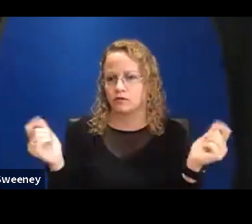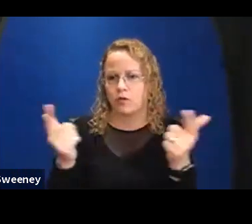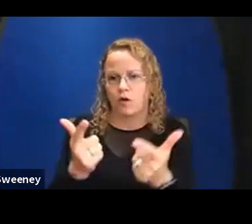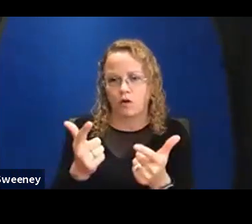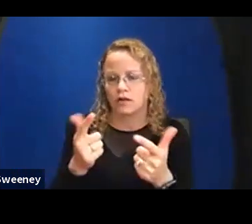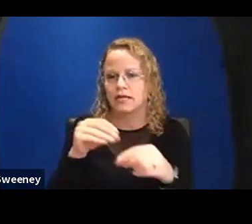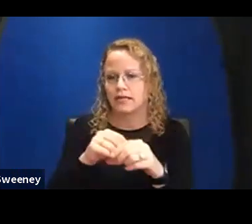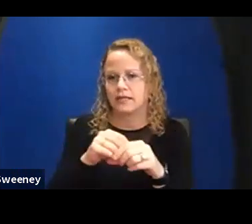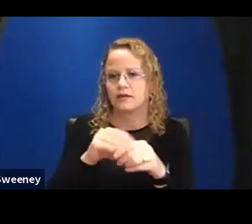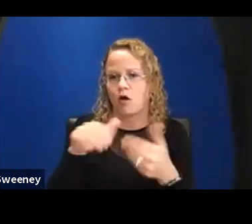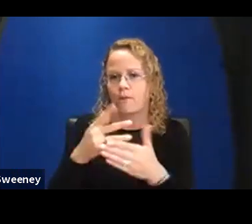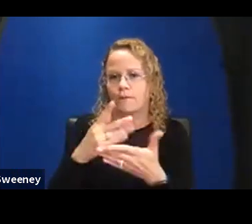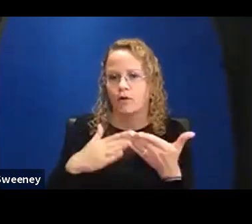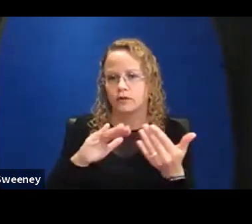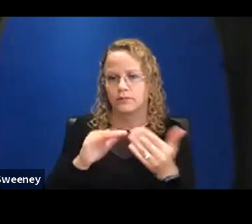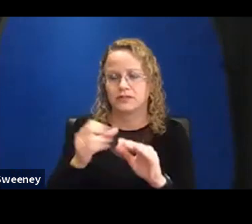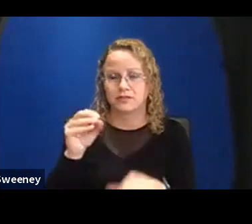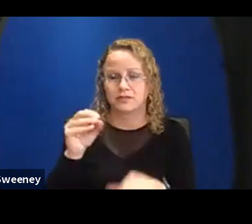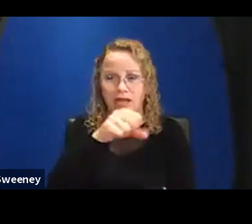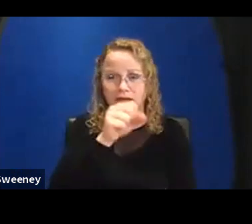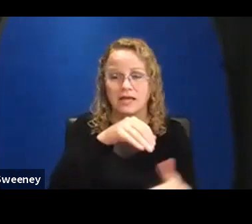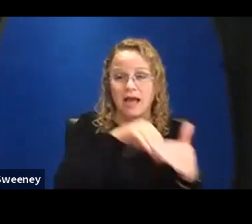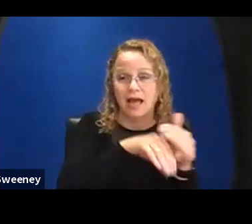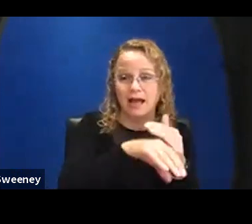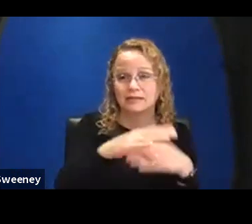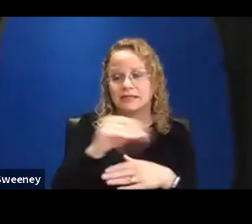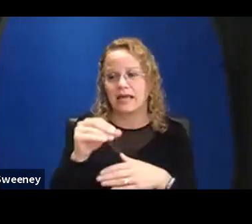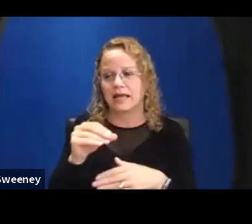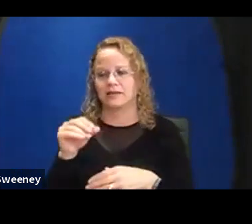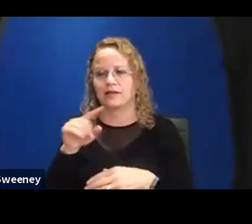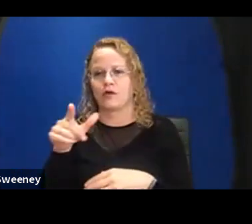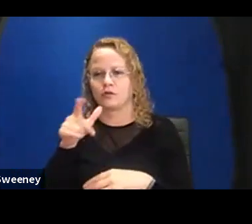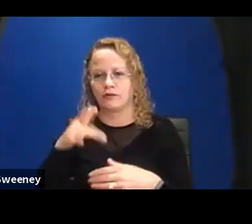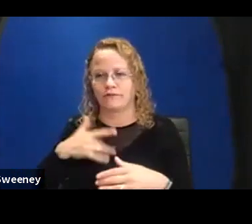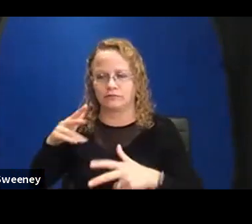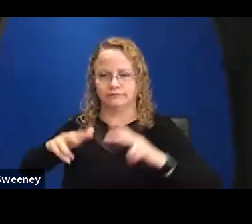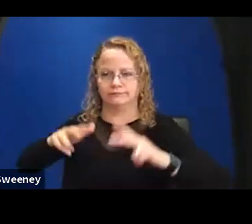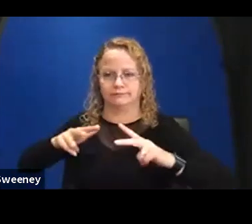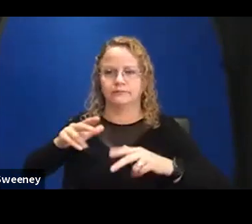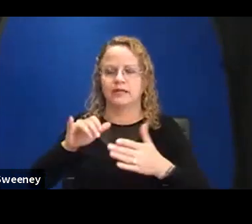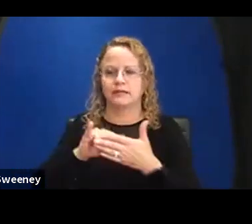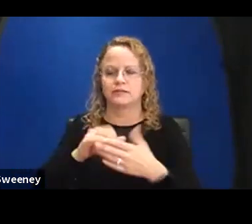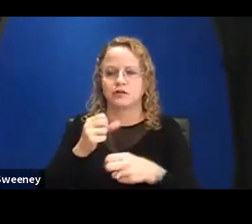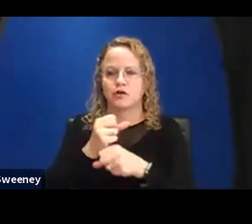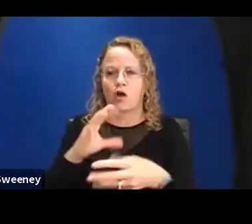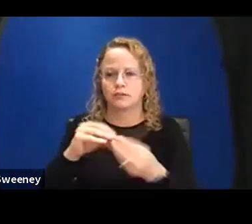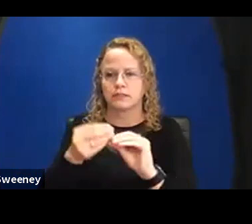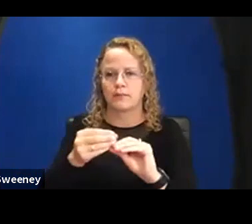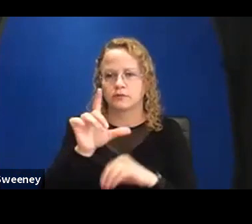aspect of our community. So yes, it's both access as well as hesitancy is driving some of those numbers.